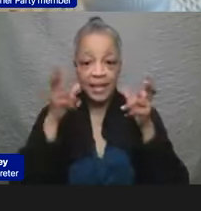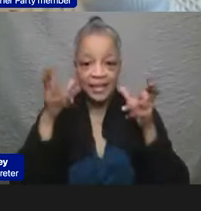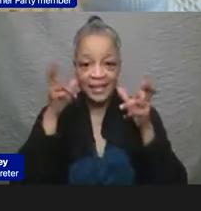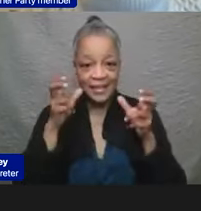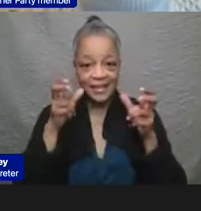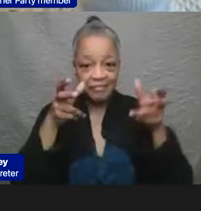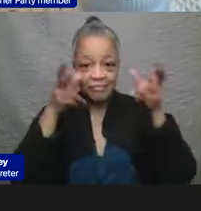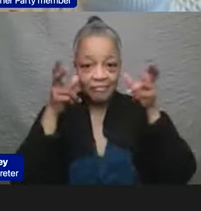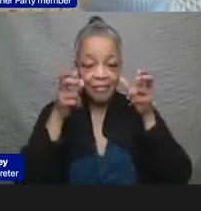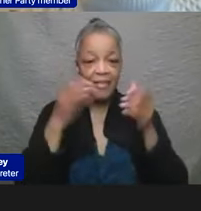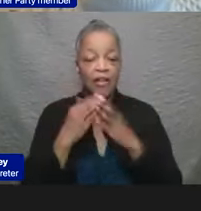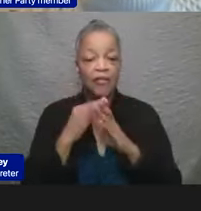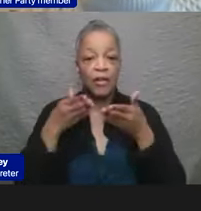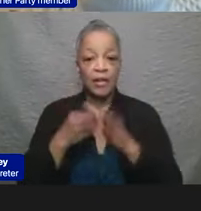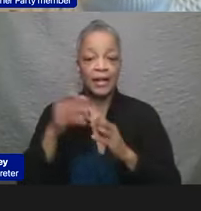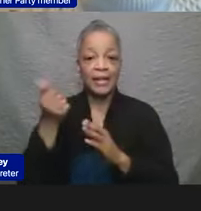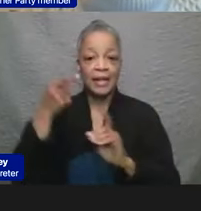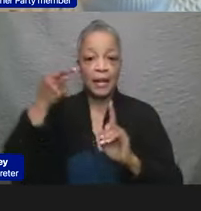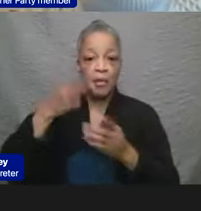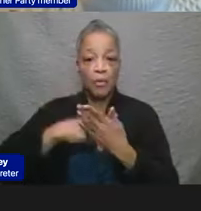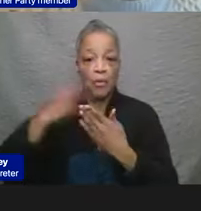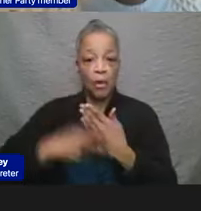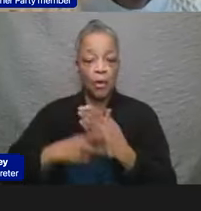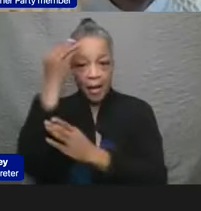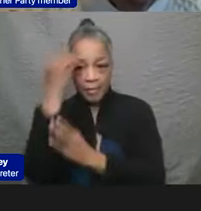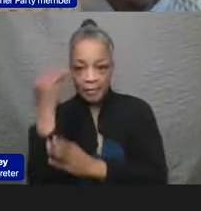for letting the 10-point program land. Thank you.